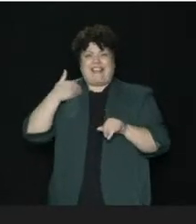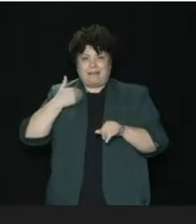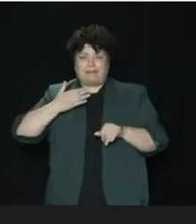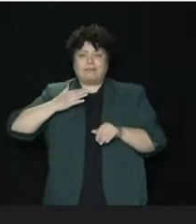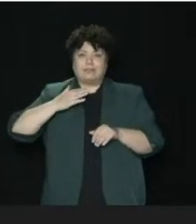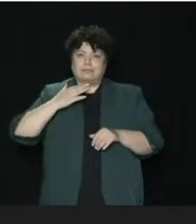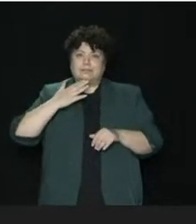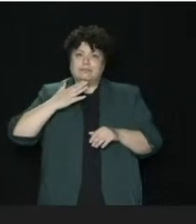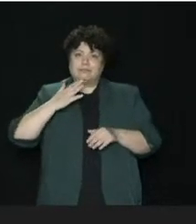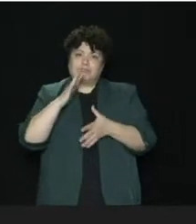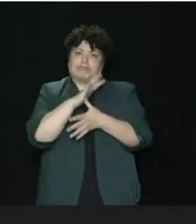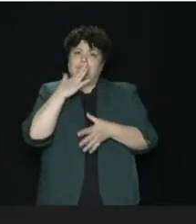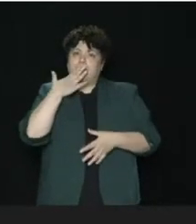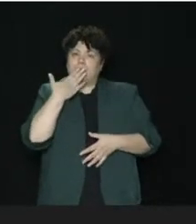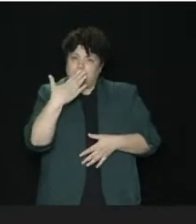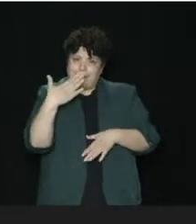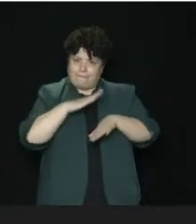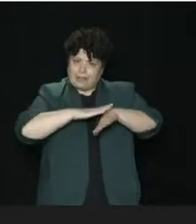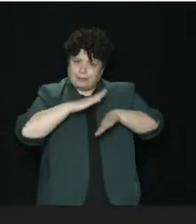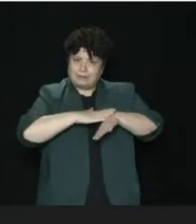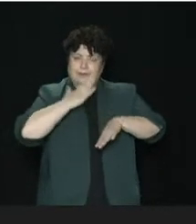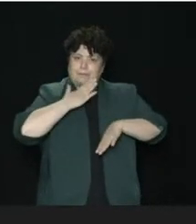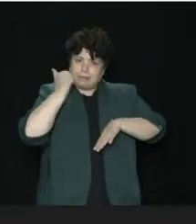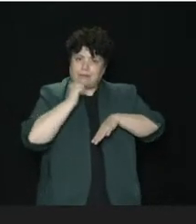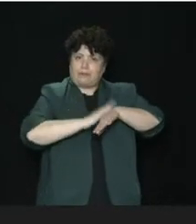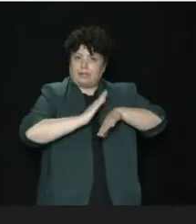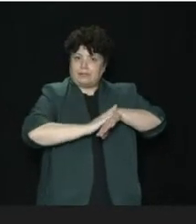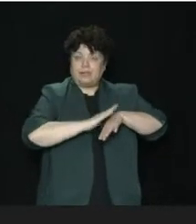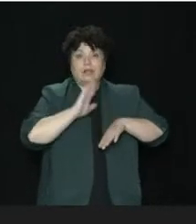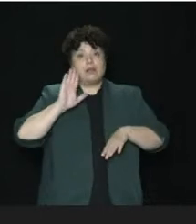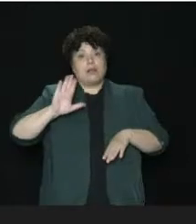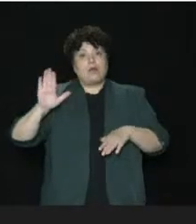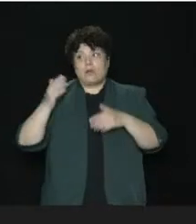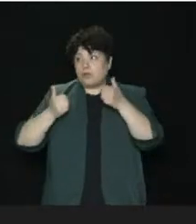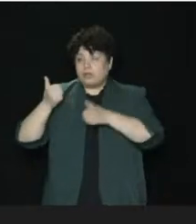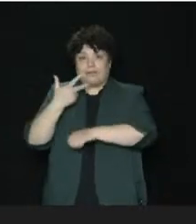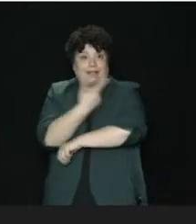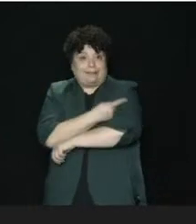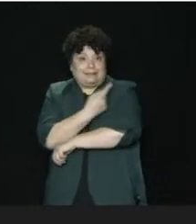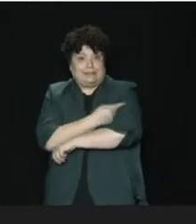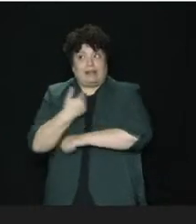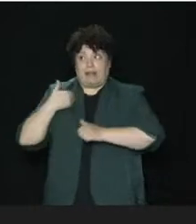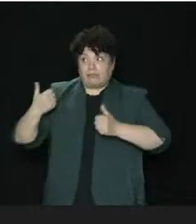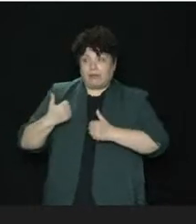and the vaccines as they become available.